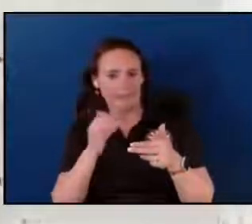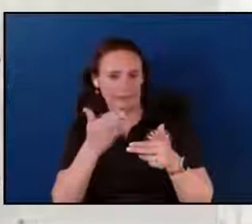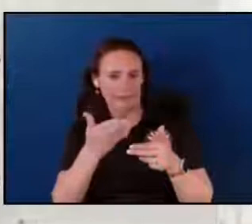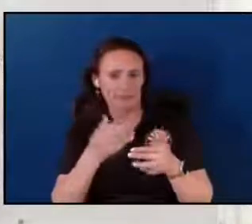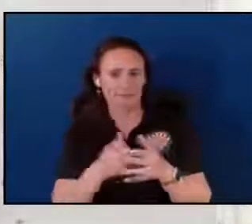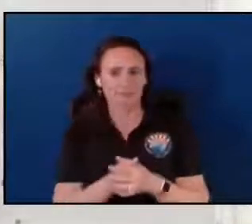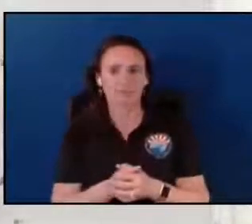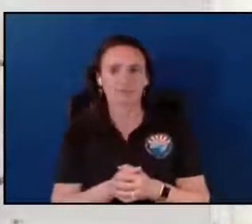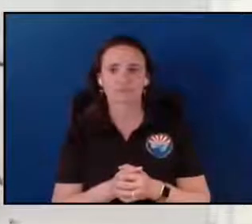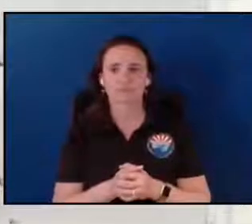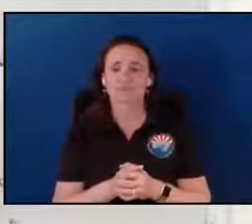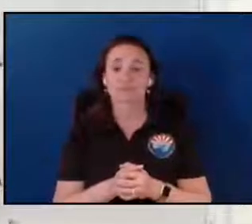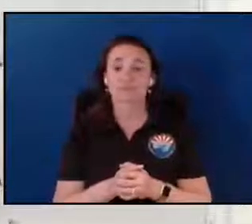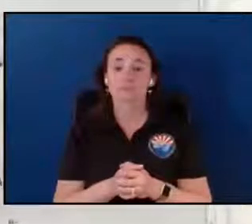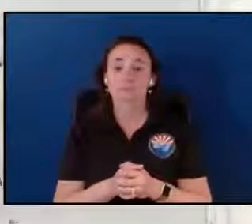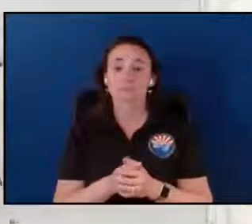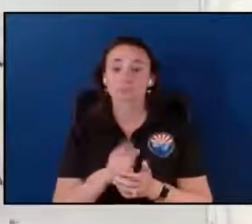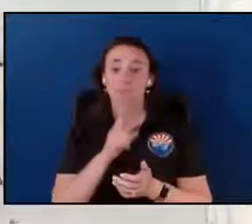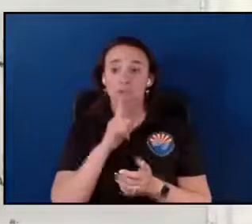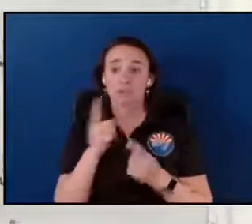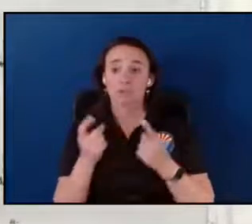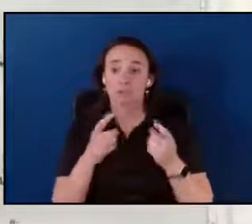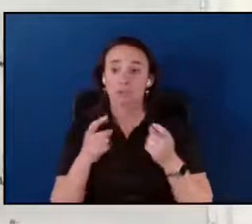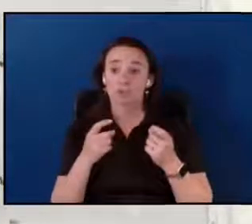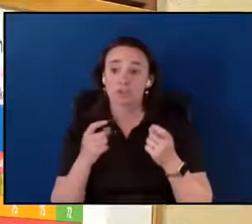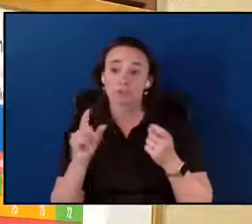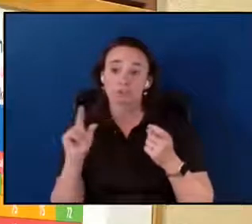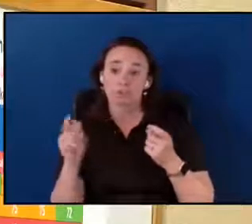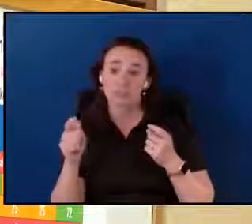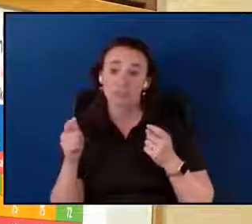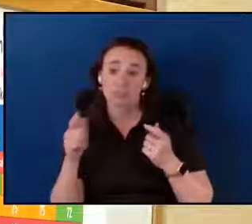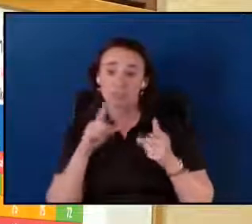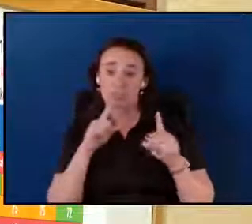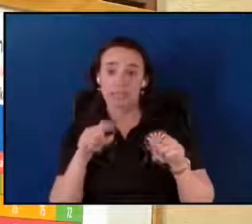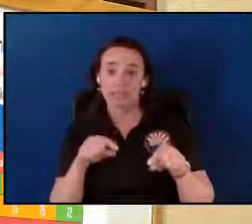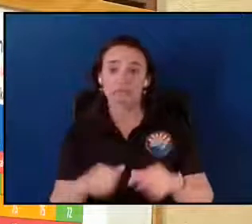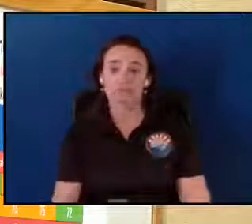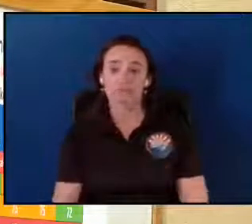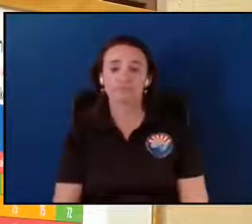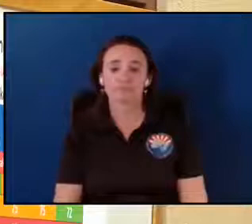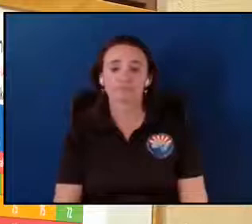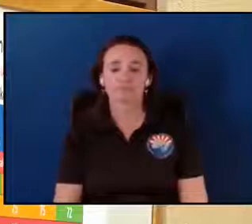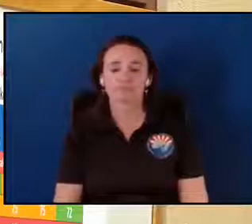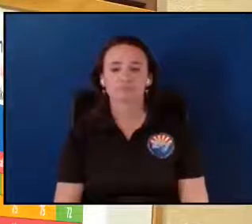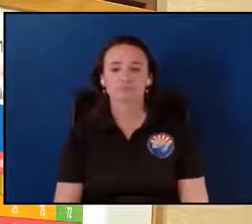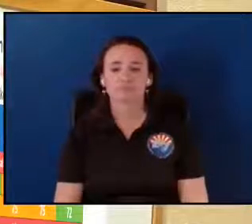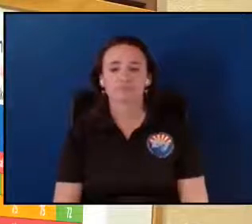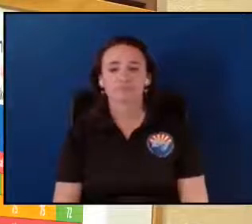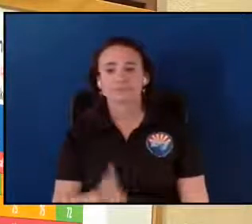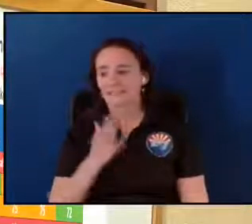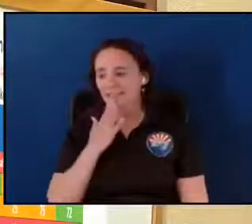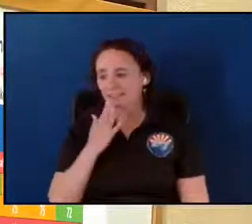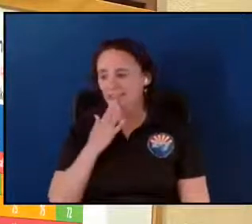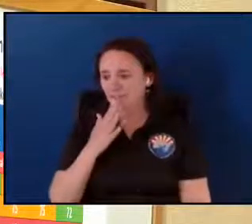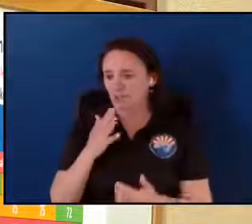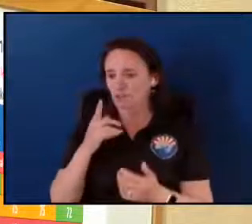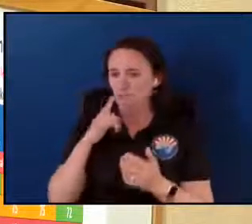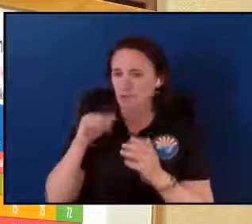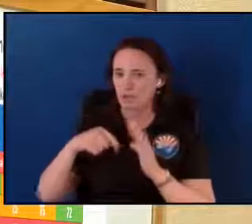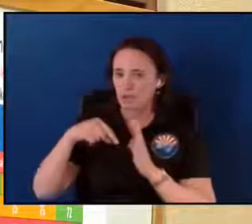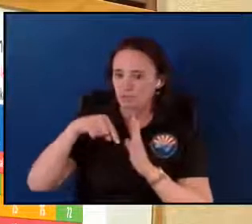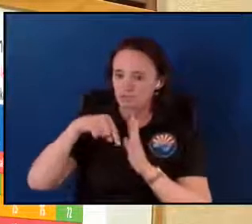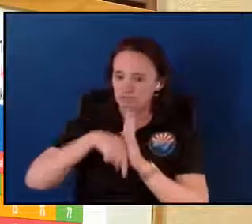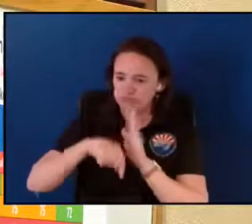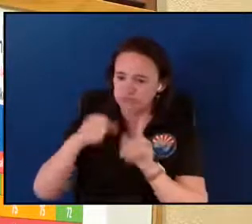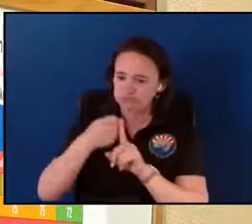sure there'll be some questions and I'll answer them as they come in. Thank you. Thank you, Alex, for that very detailed report